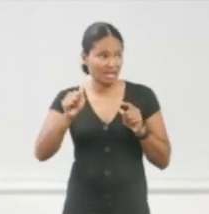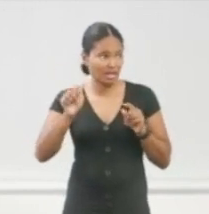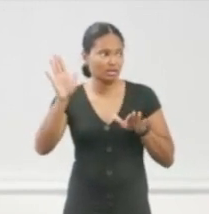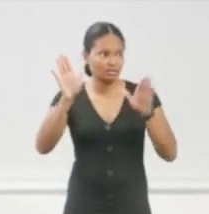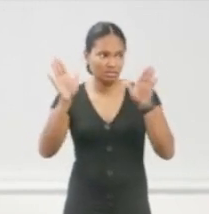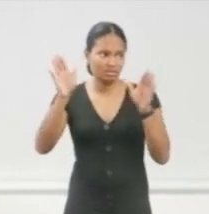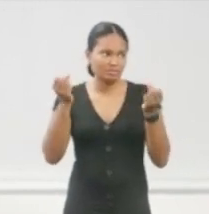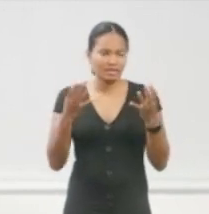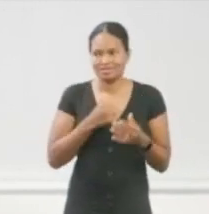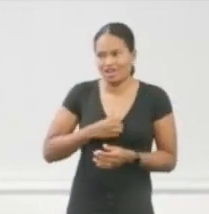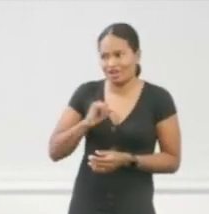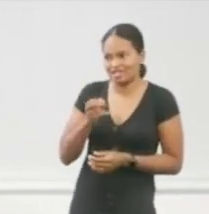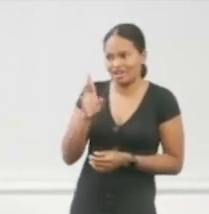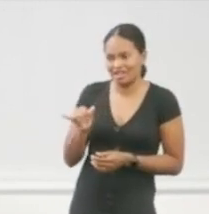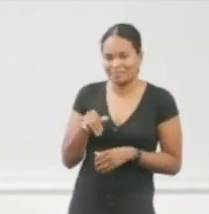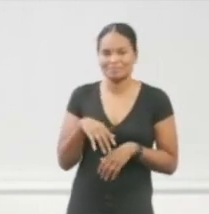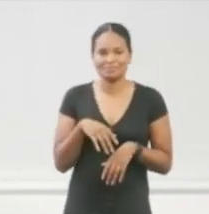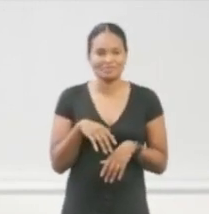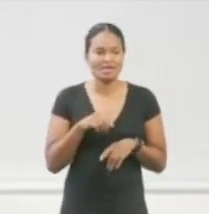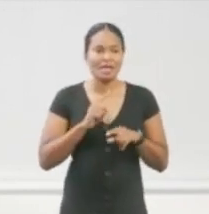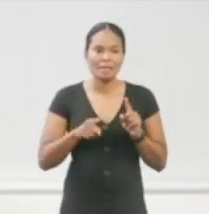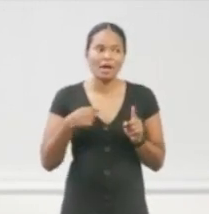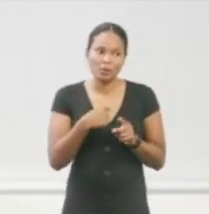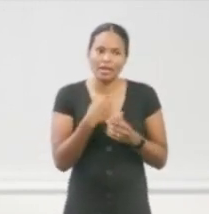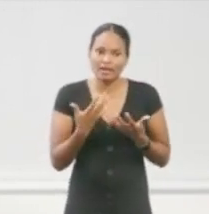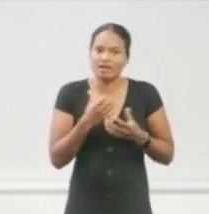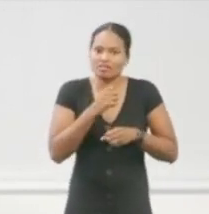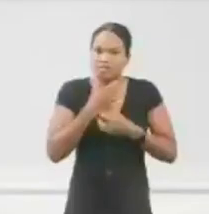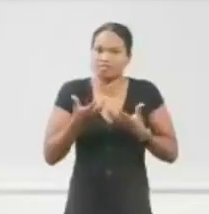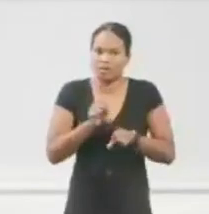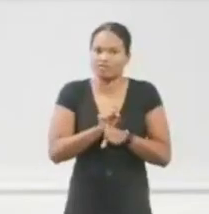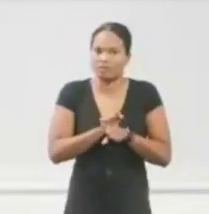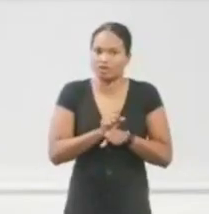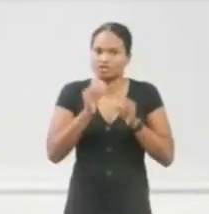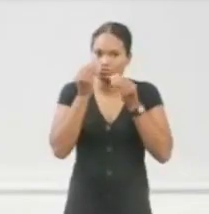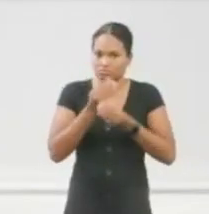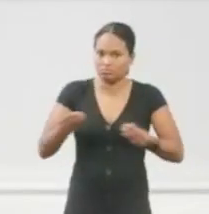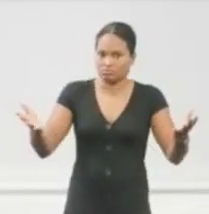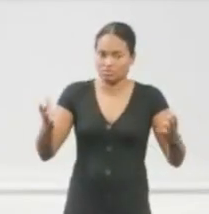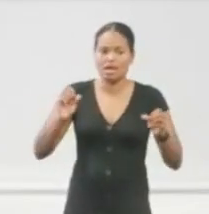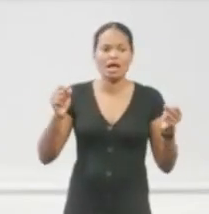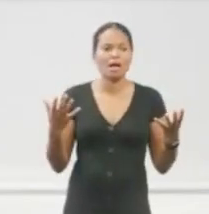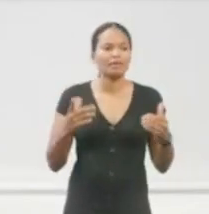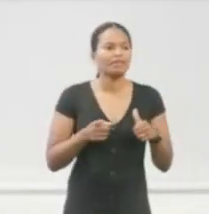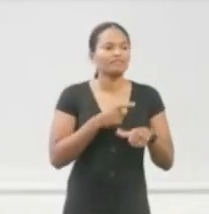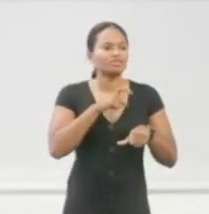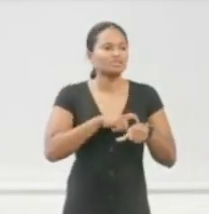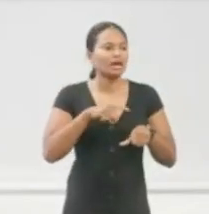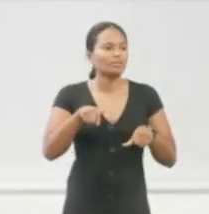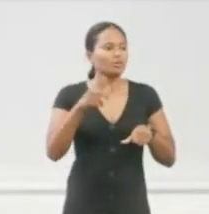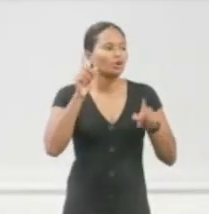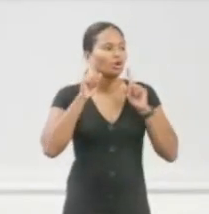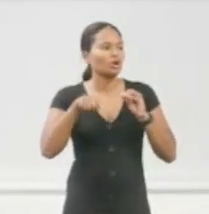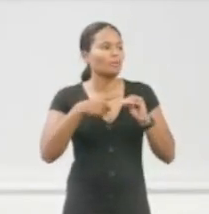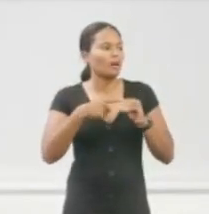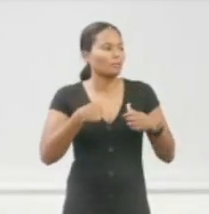Sorry, Jerry. So we got our work cut out for us to get the word out there. How many of you, this is the first time you've heard from me talking about what the Arizona